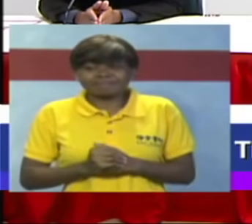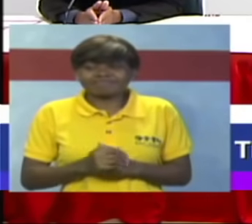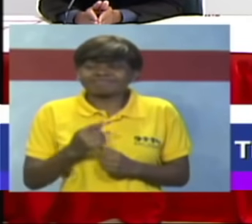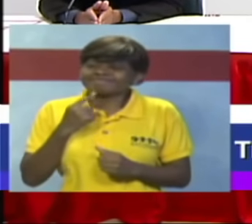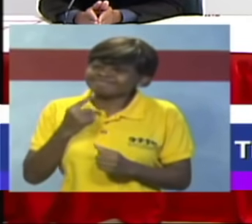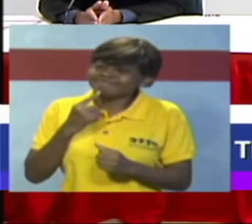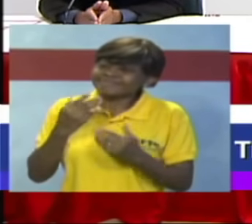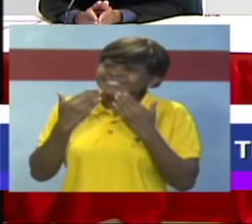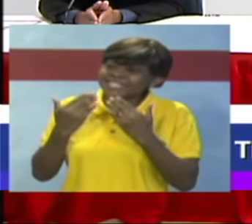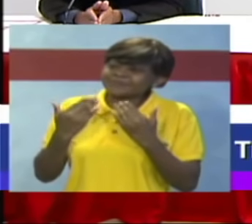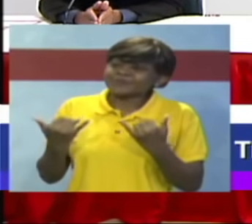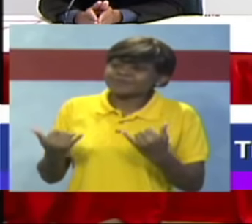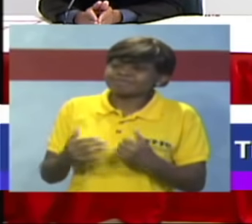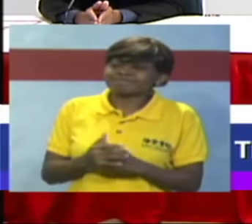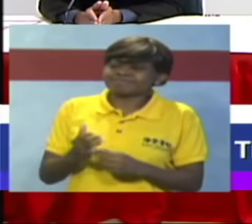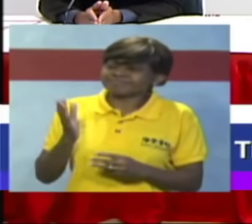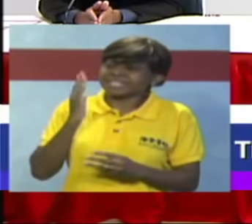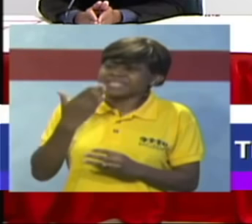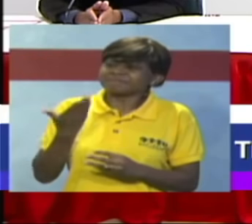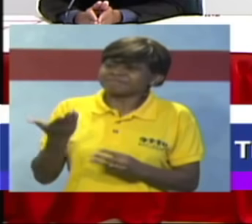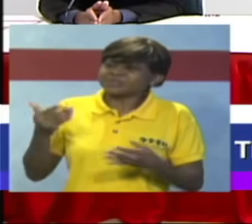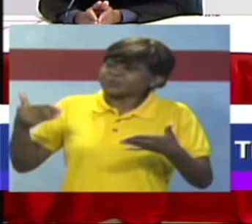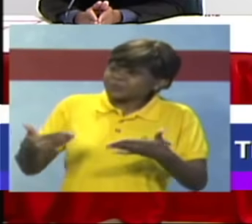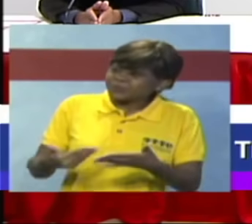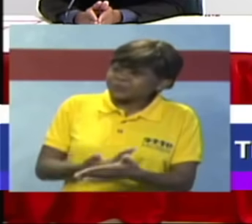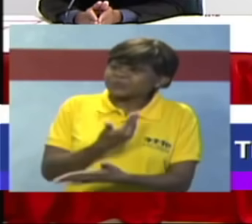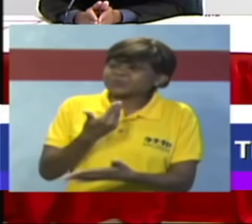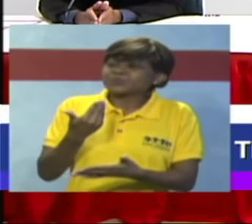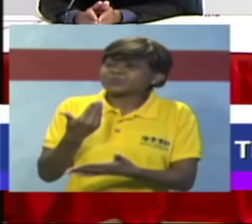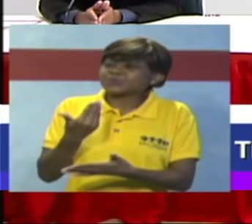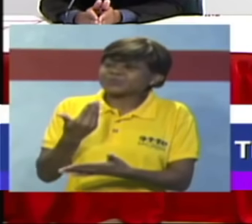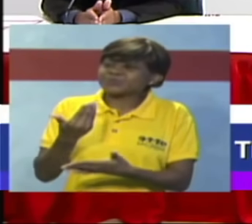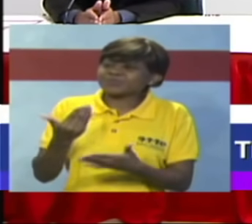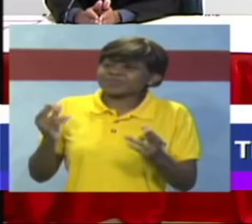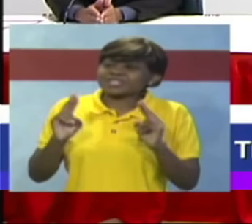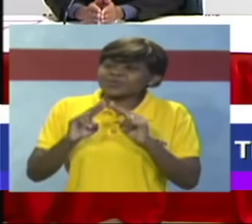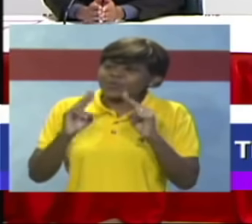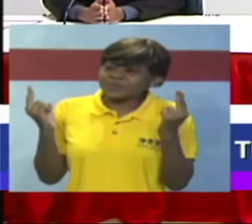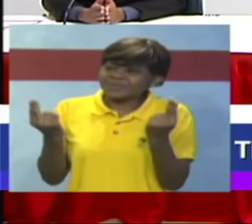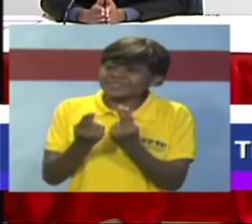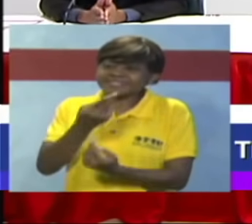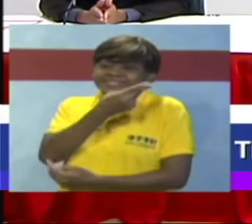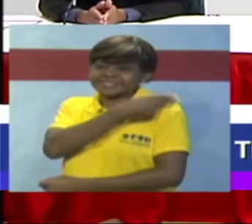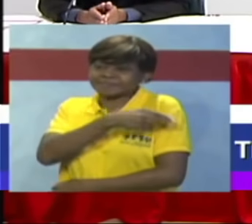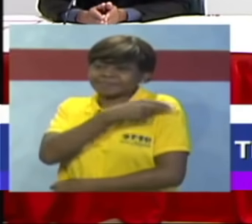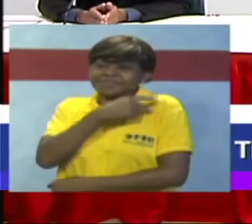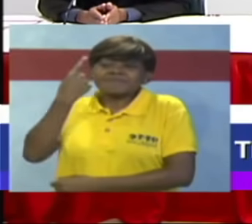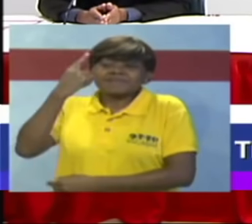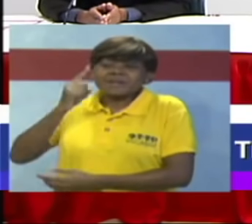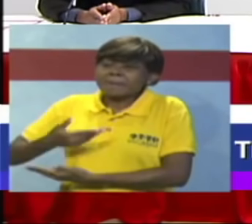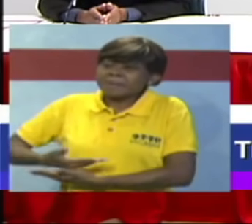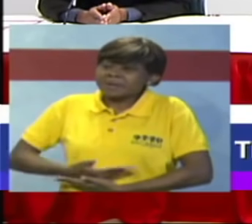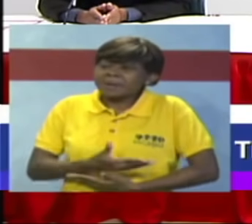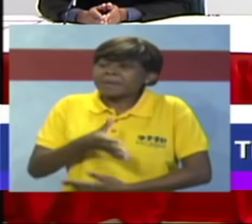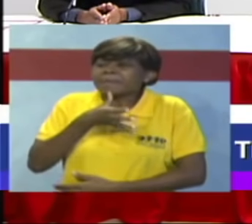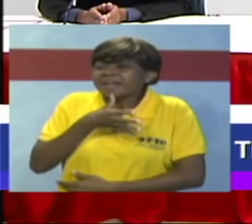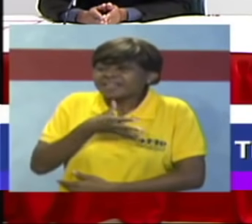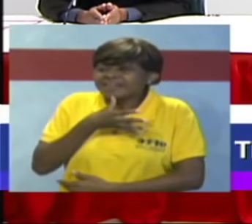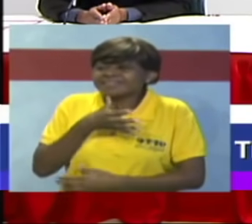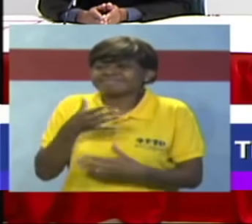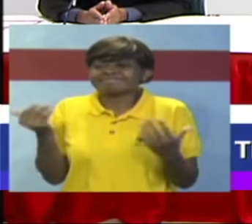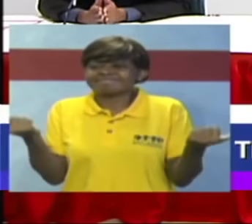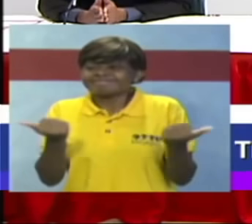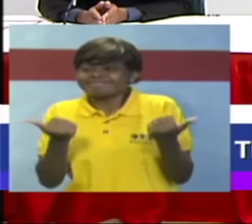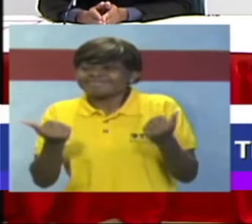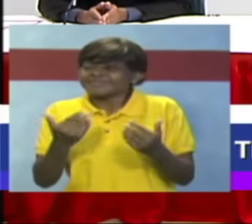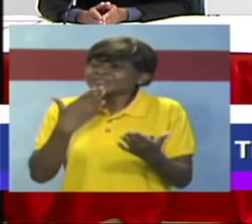that unit is doing quite well, and the results are very good. And I'm